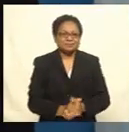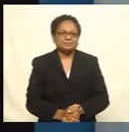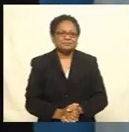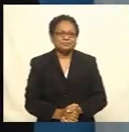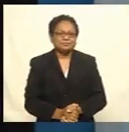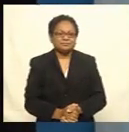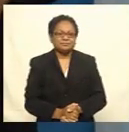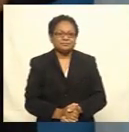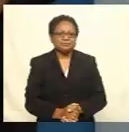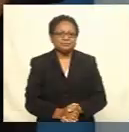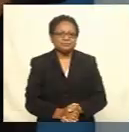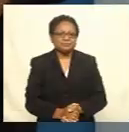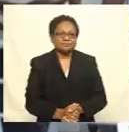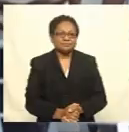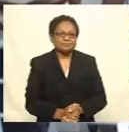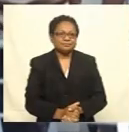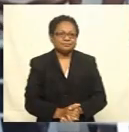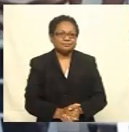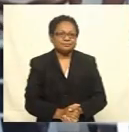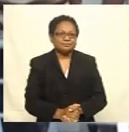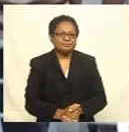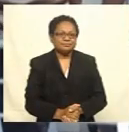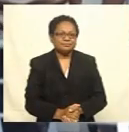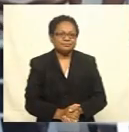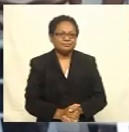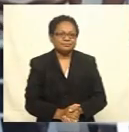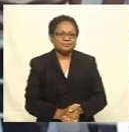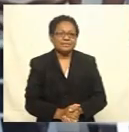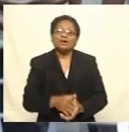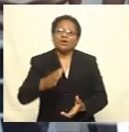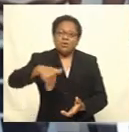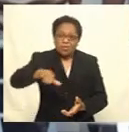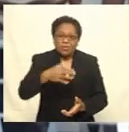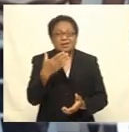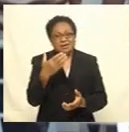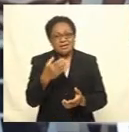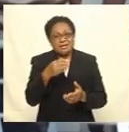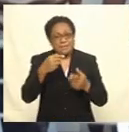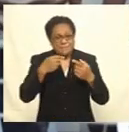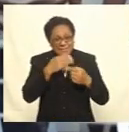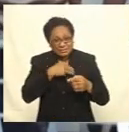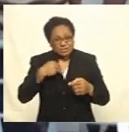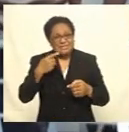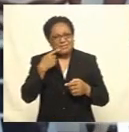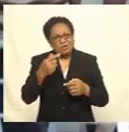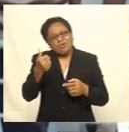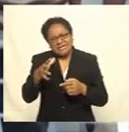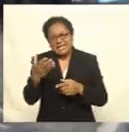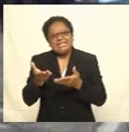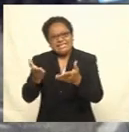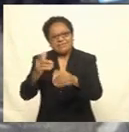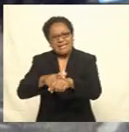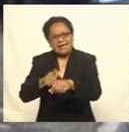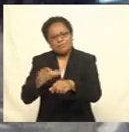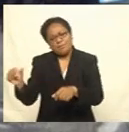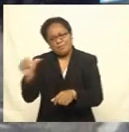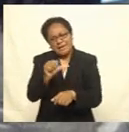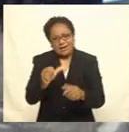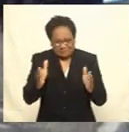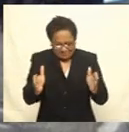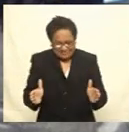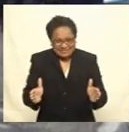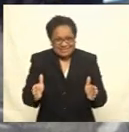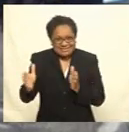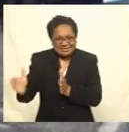movement restrictions between containment areas. Everyone has had ample time to return to where they reside. So we don't expect